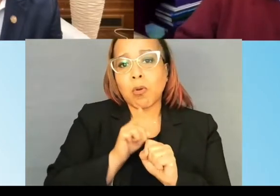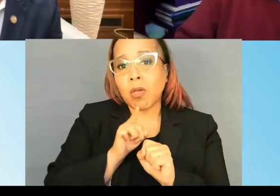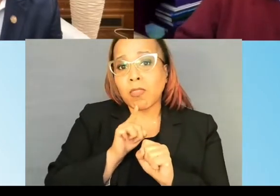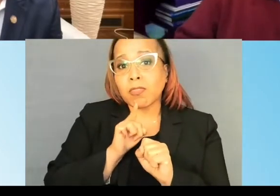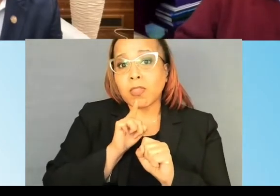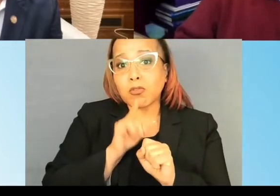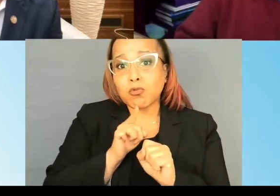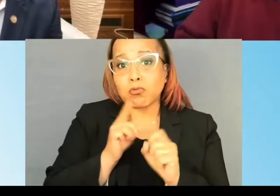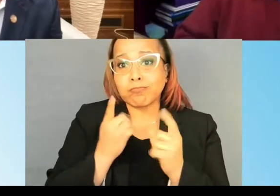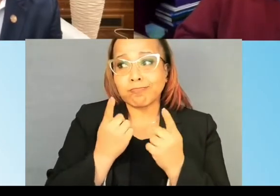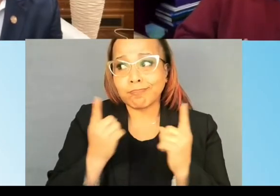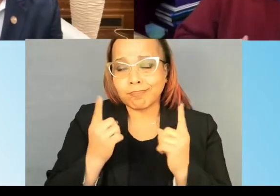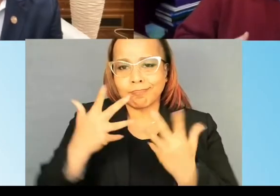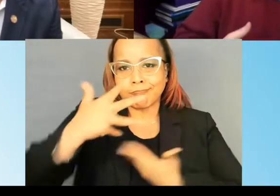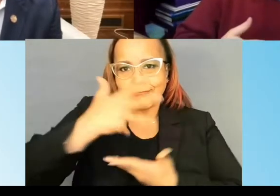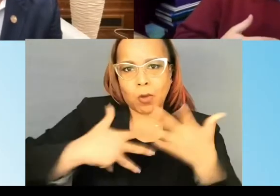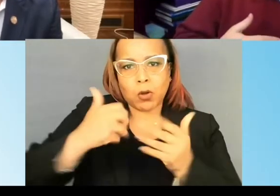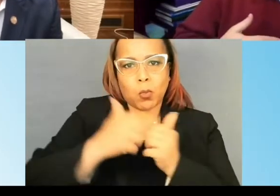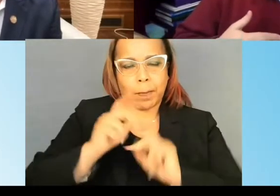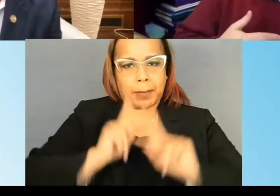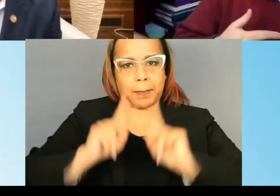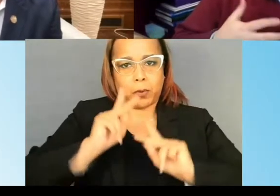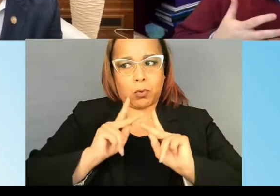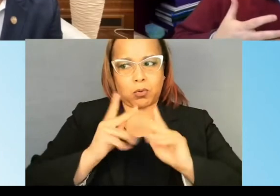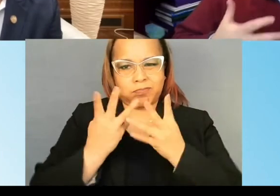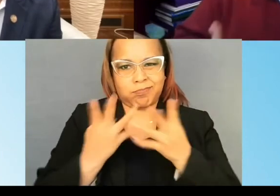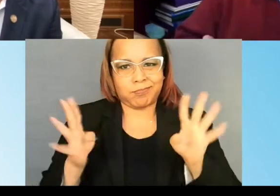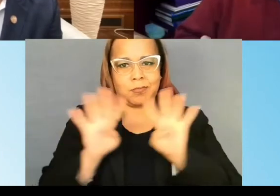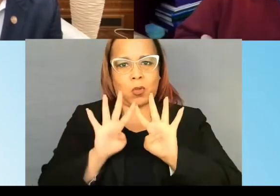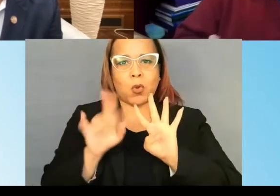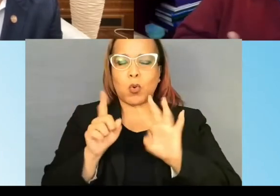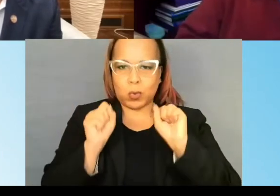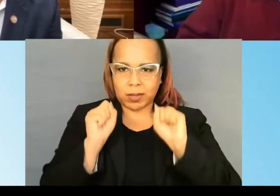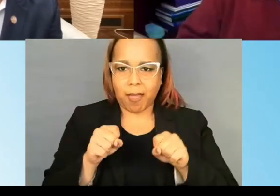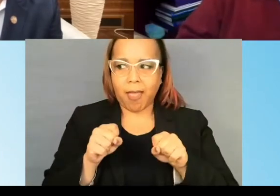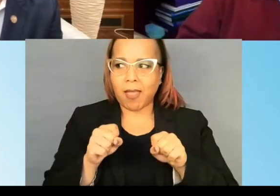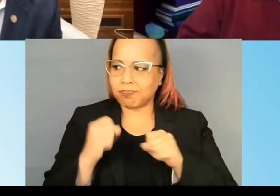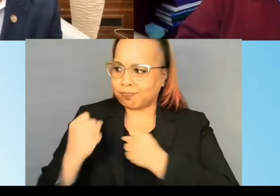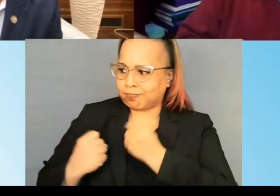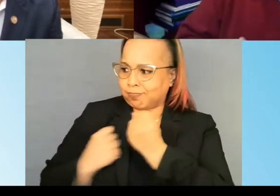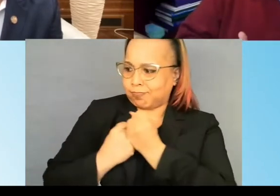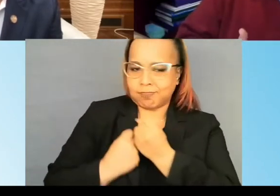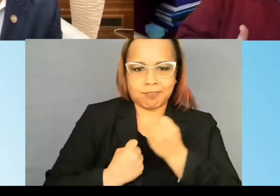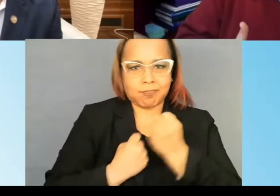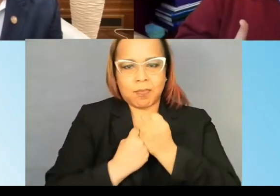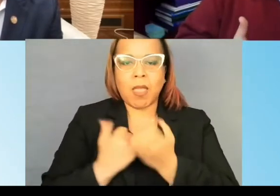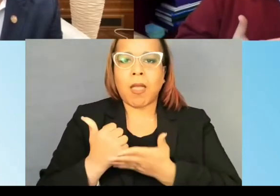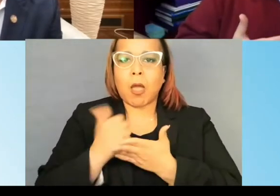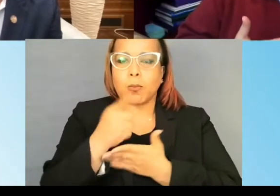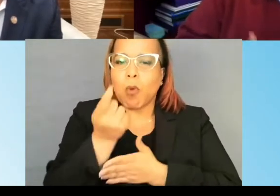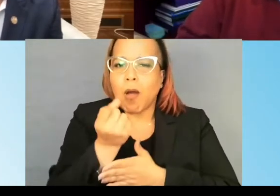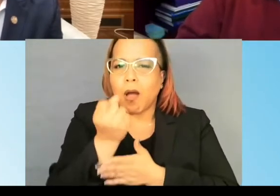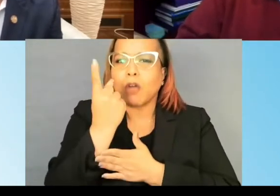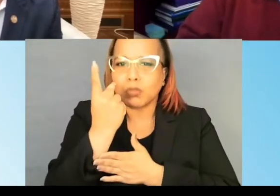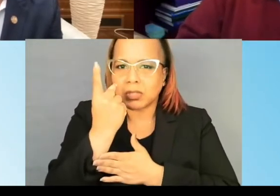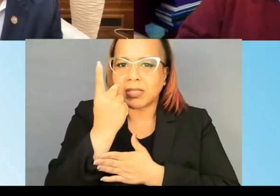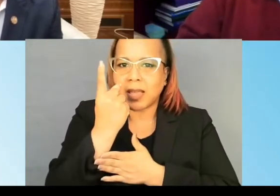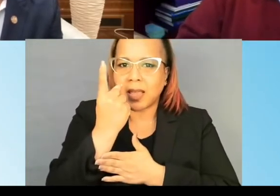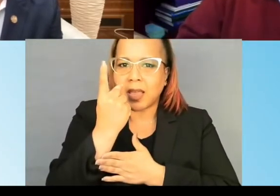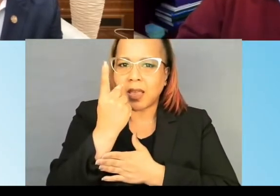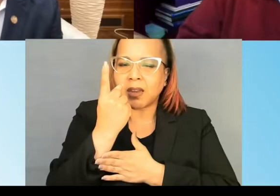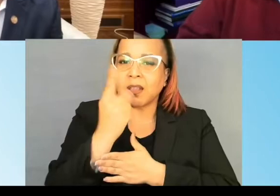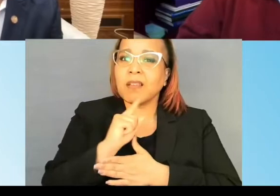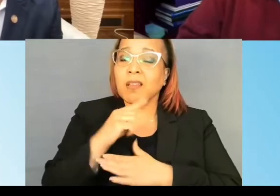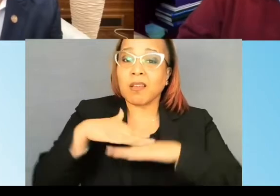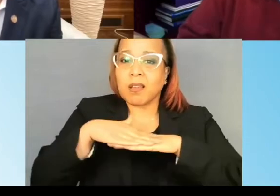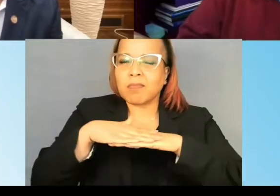surrounded by people who can, you know, help you understand the depth